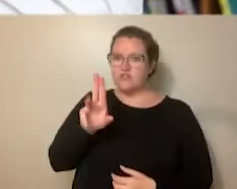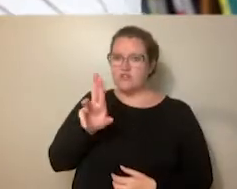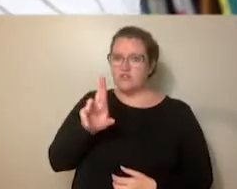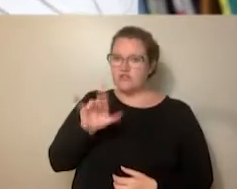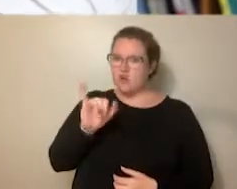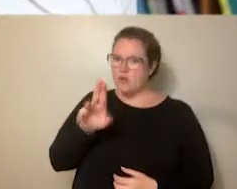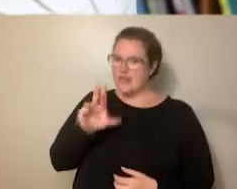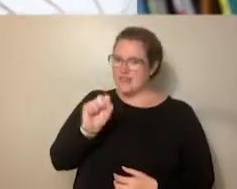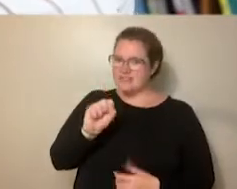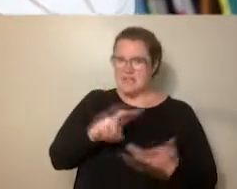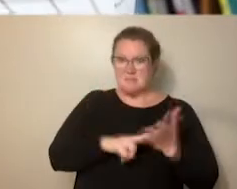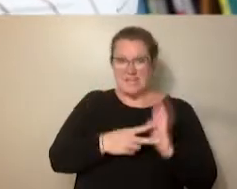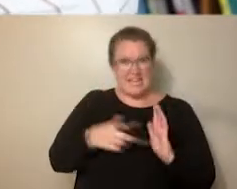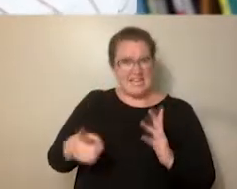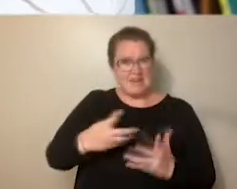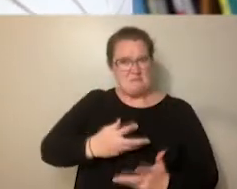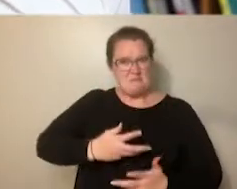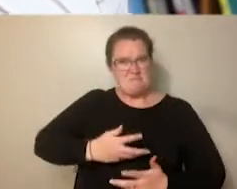upset.